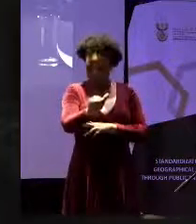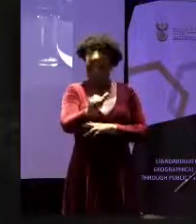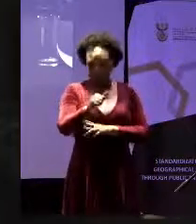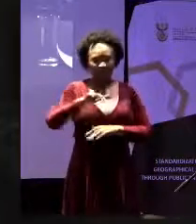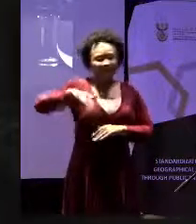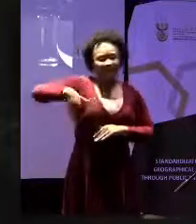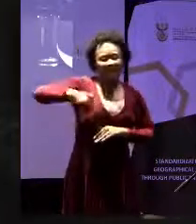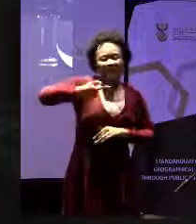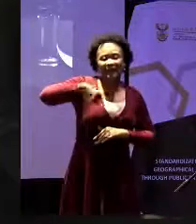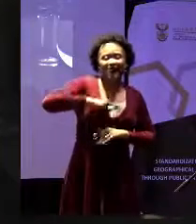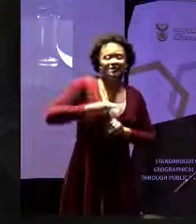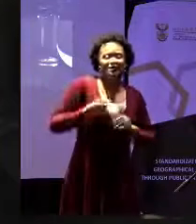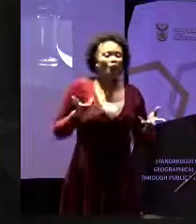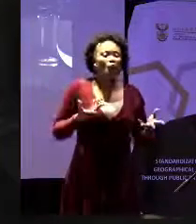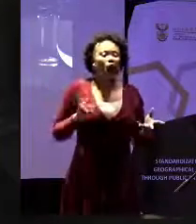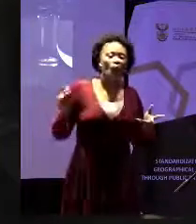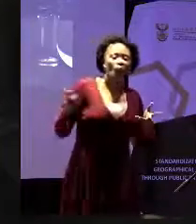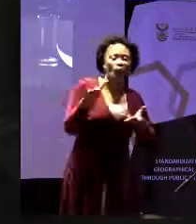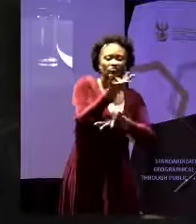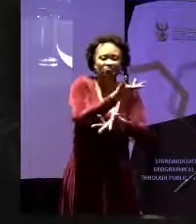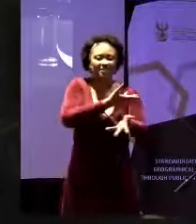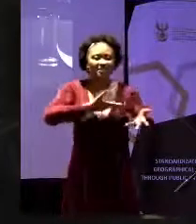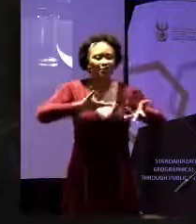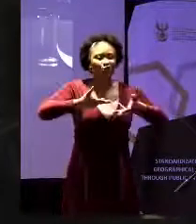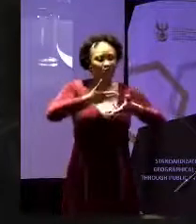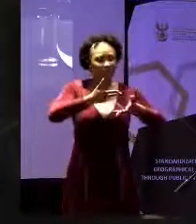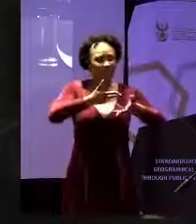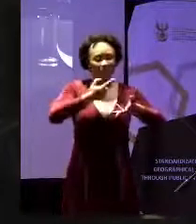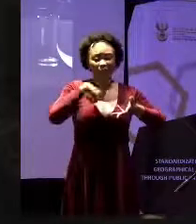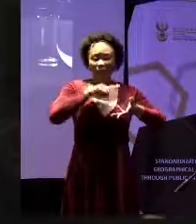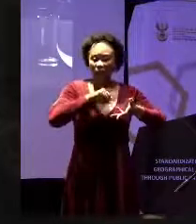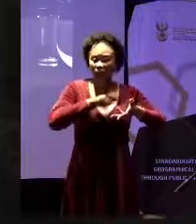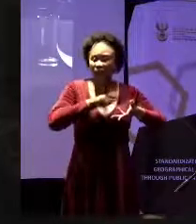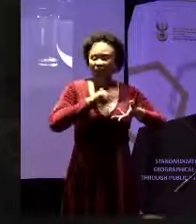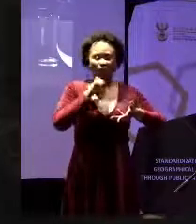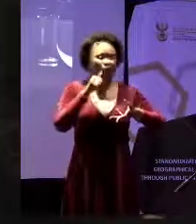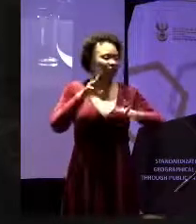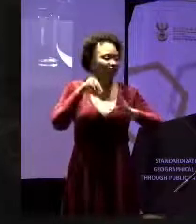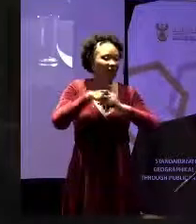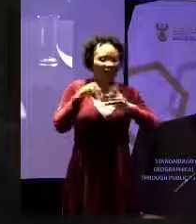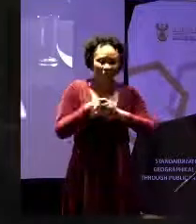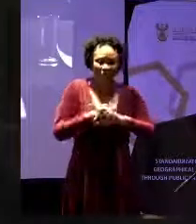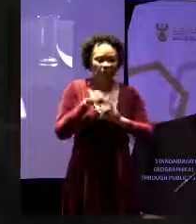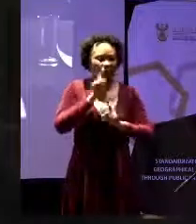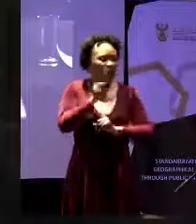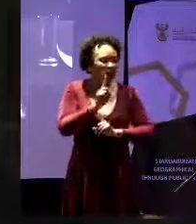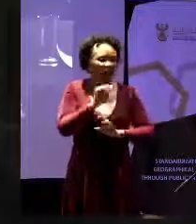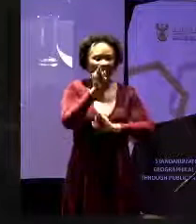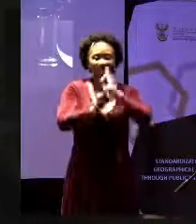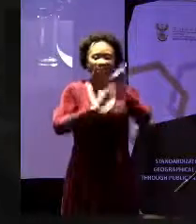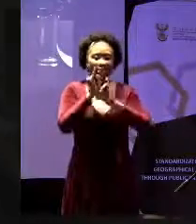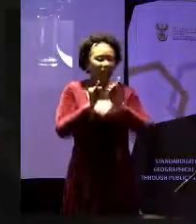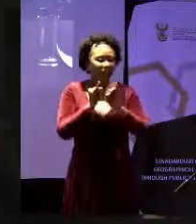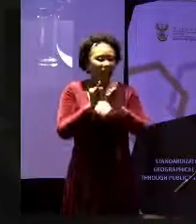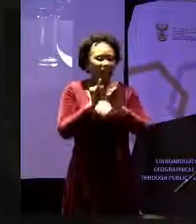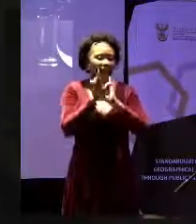out of all the discussions. We are not even part of the 11